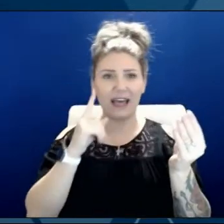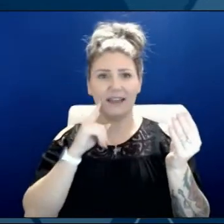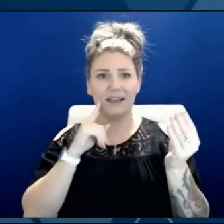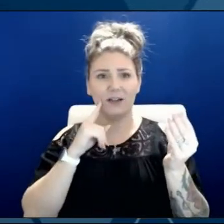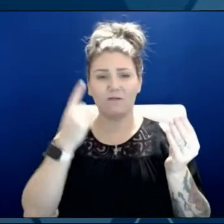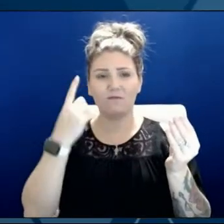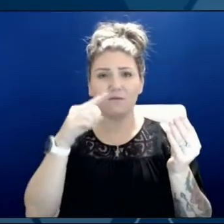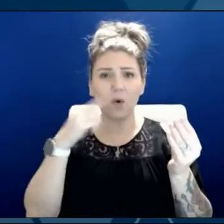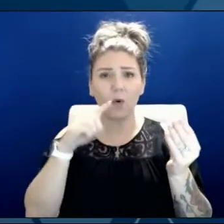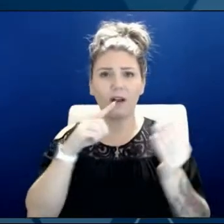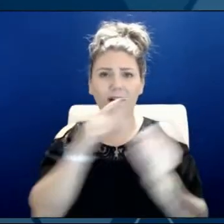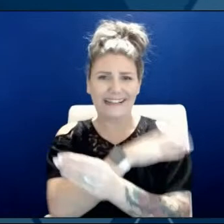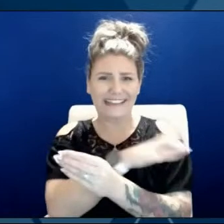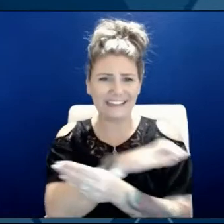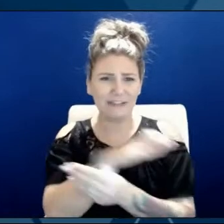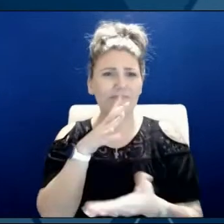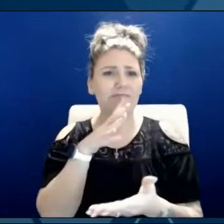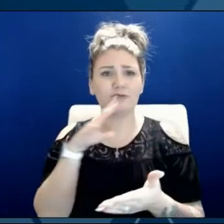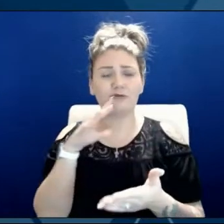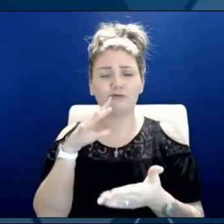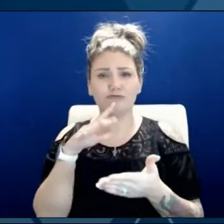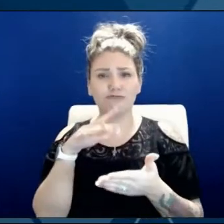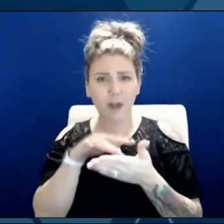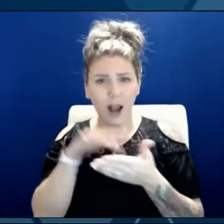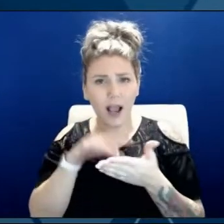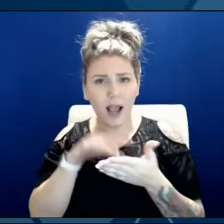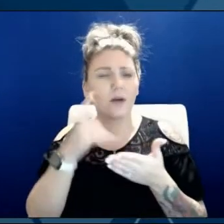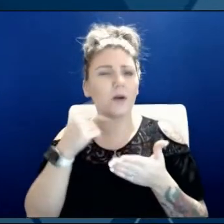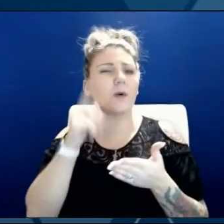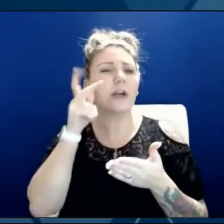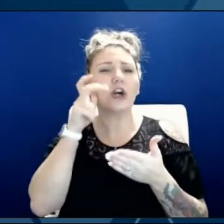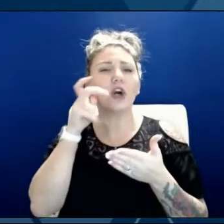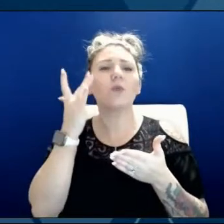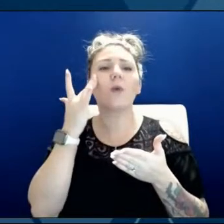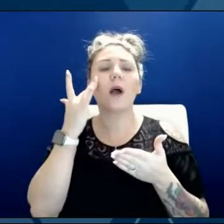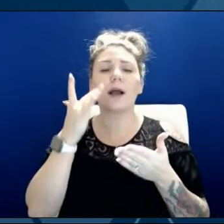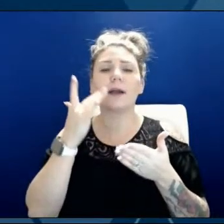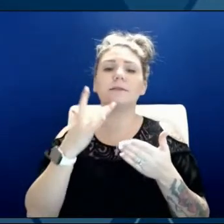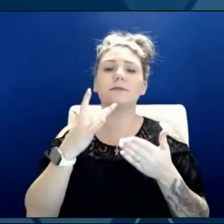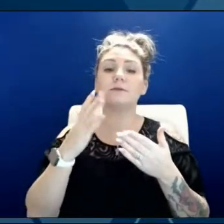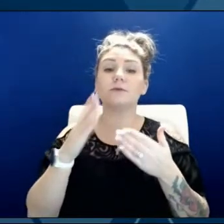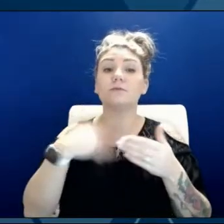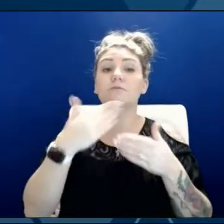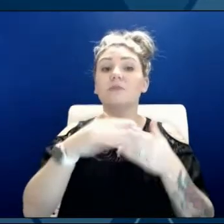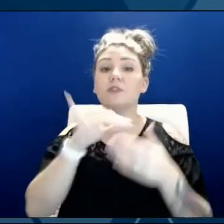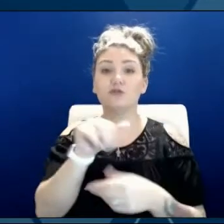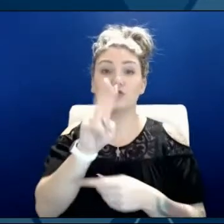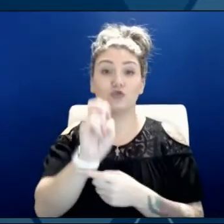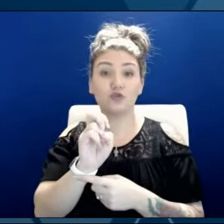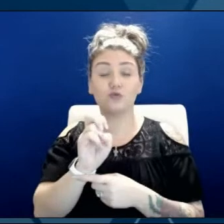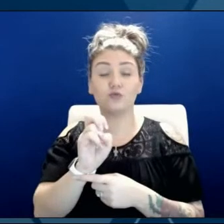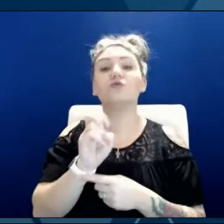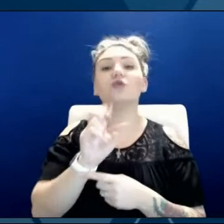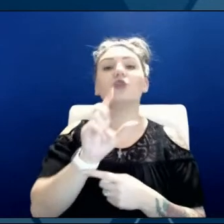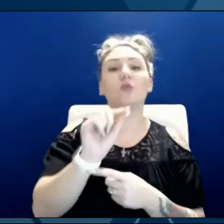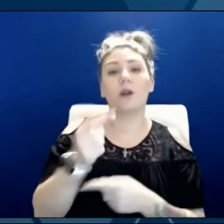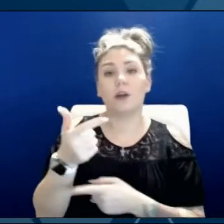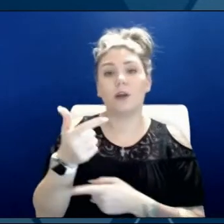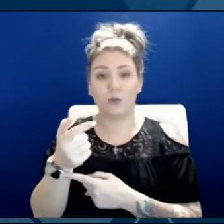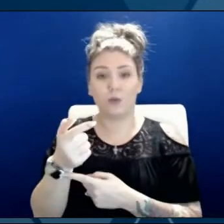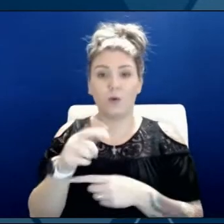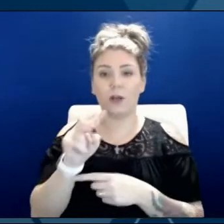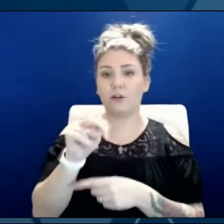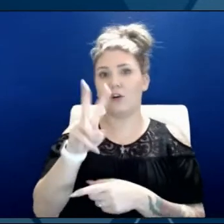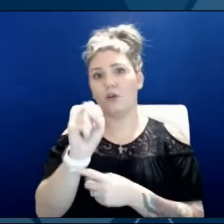heard a little bit about clinical trials. Moving forward now to June 2021, news was spreading around